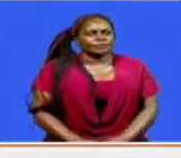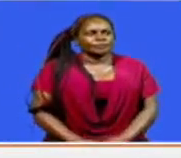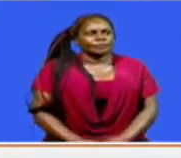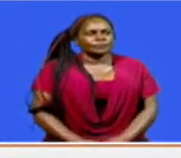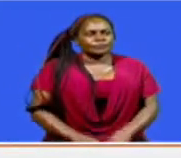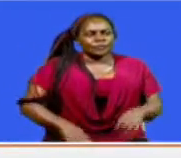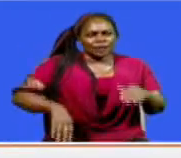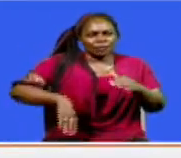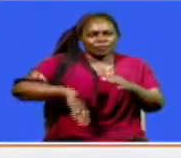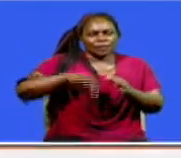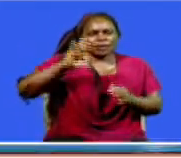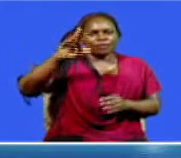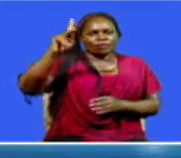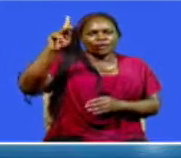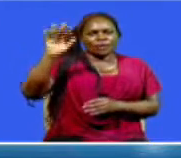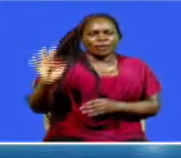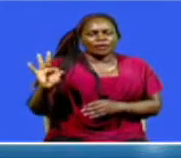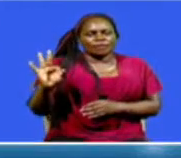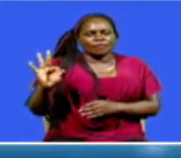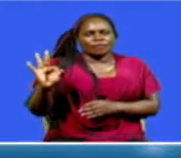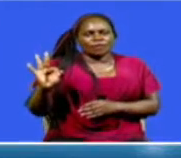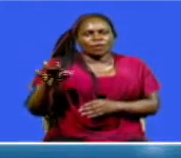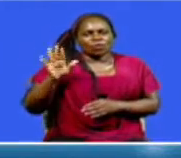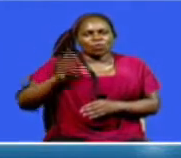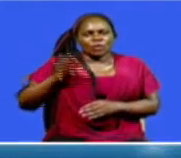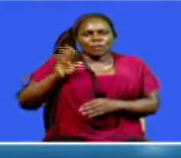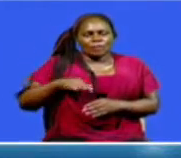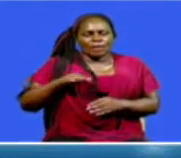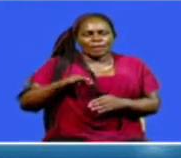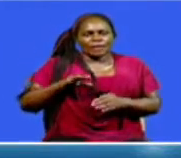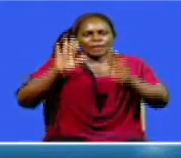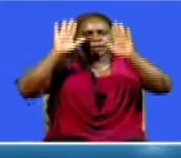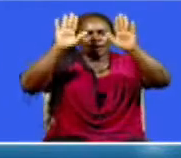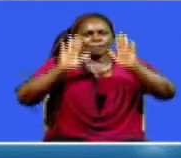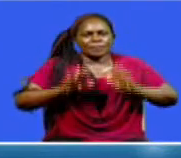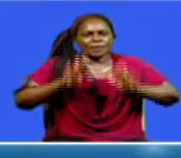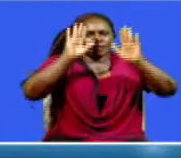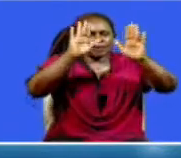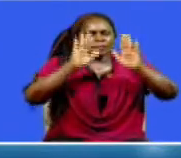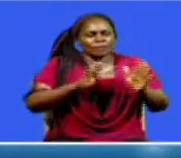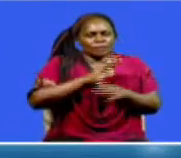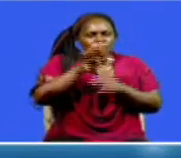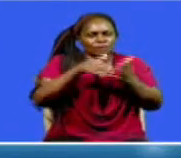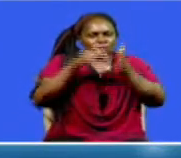At the Football Kenya Federation launched a women football campaign event that took center stage in Lodi.